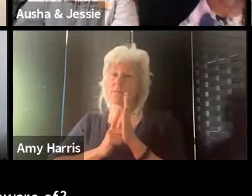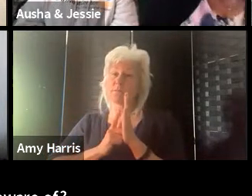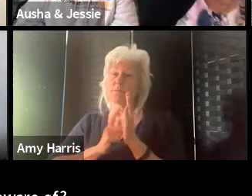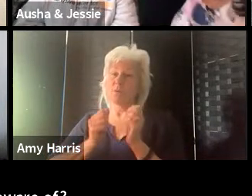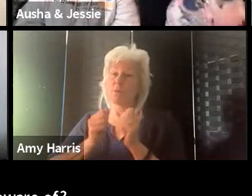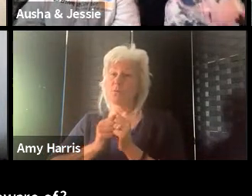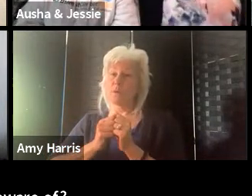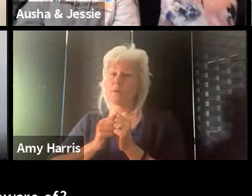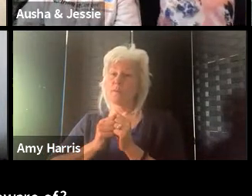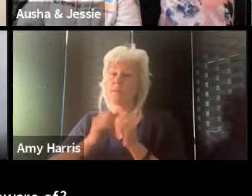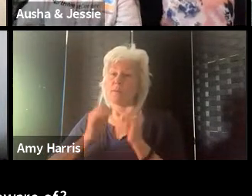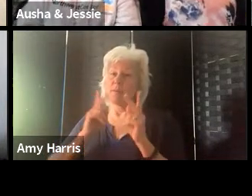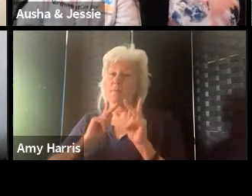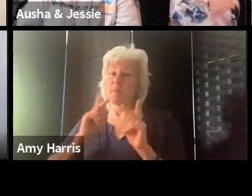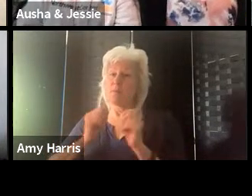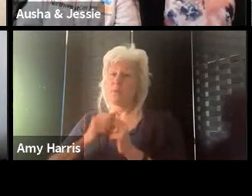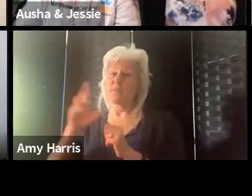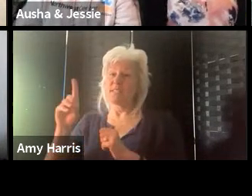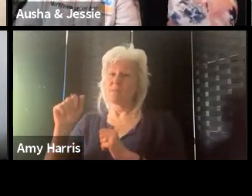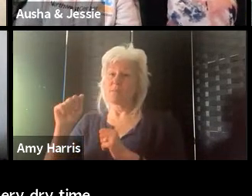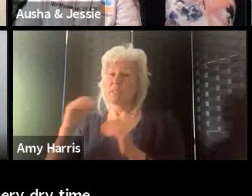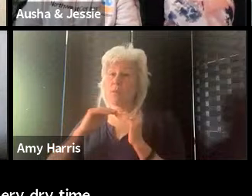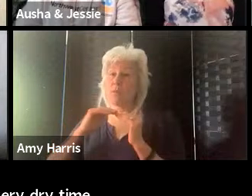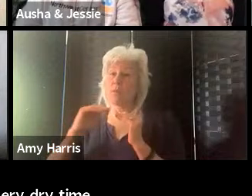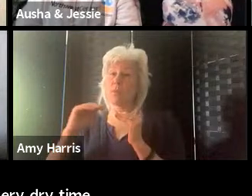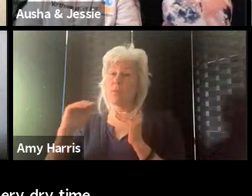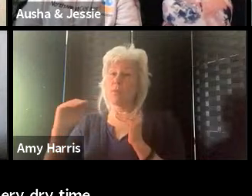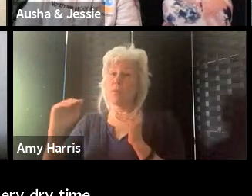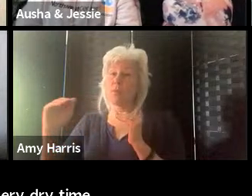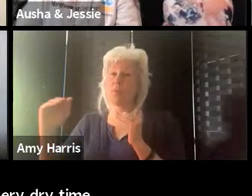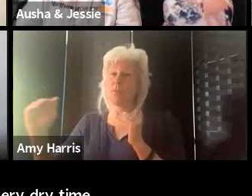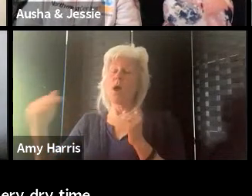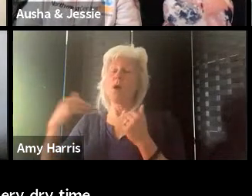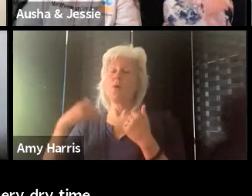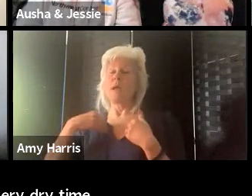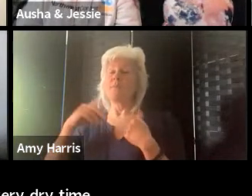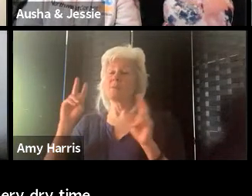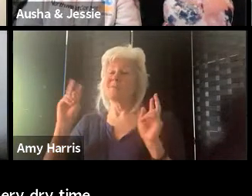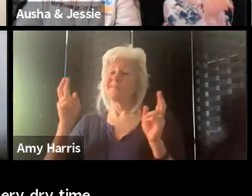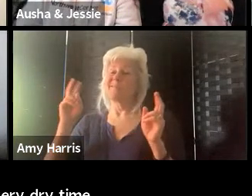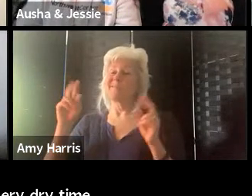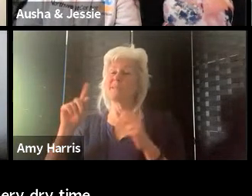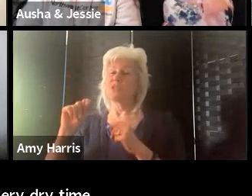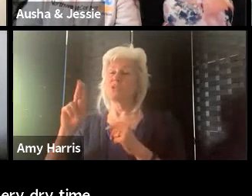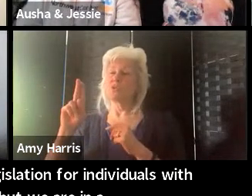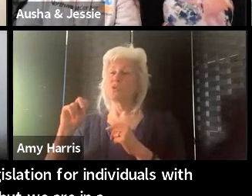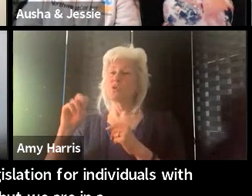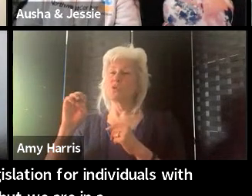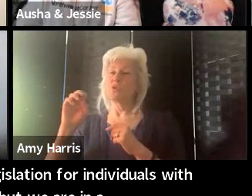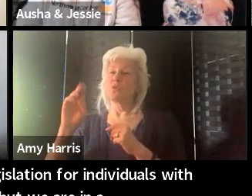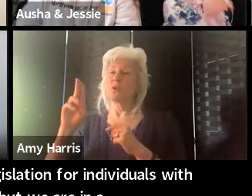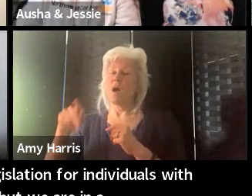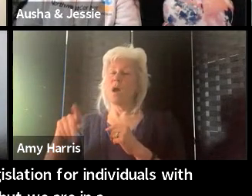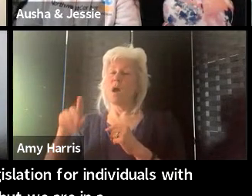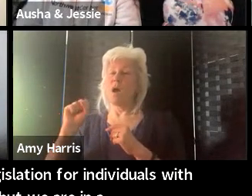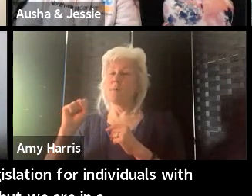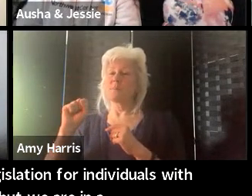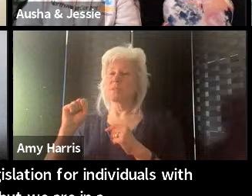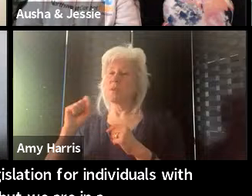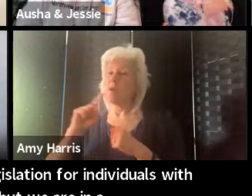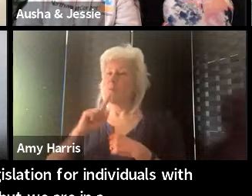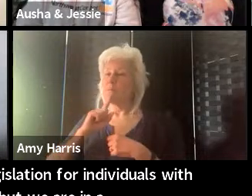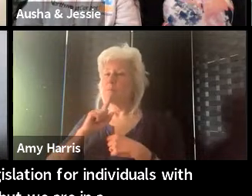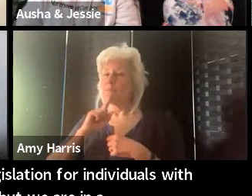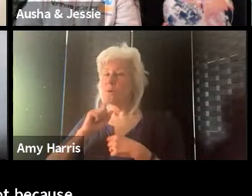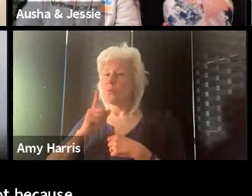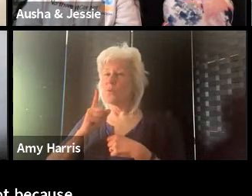We're in a flat spot. We've got some tune-ups here and there, but mostly we're the little